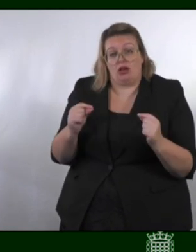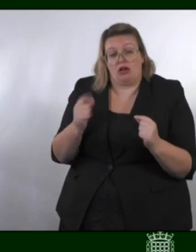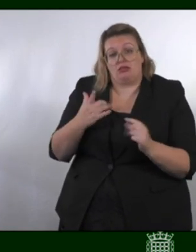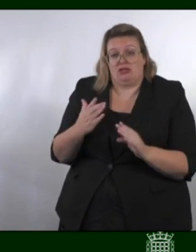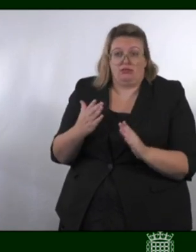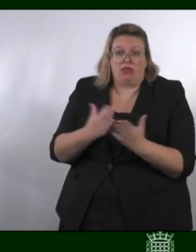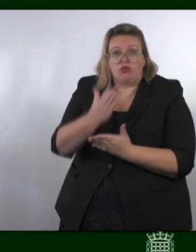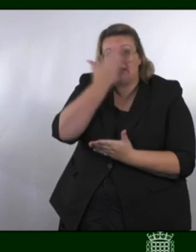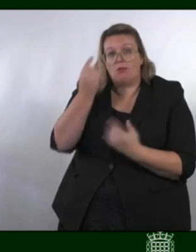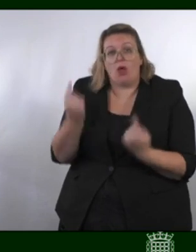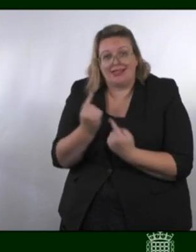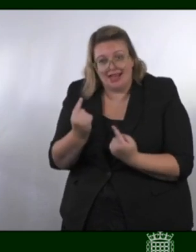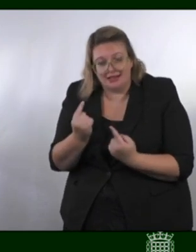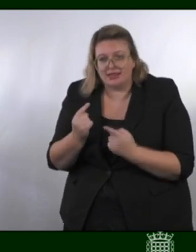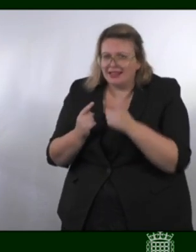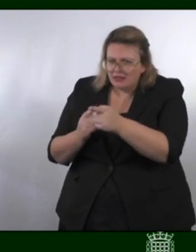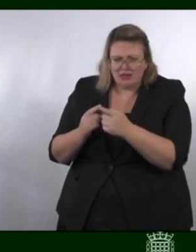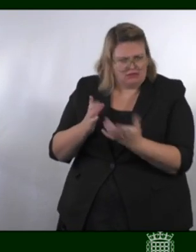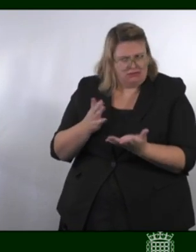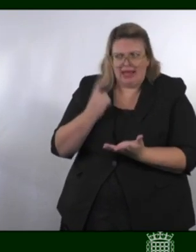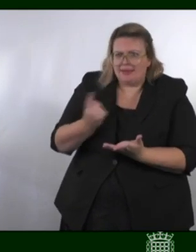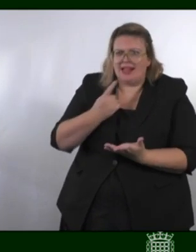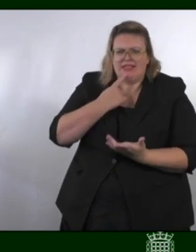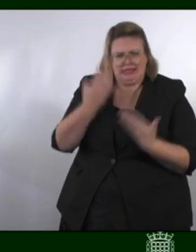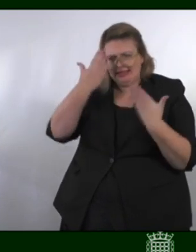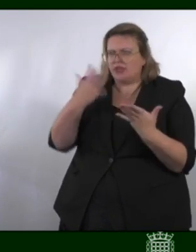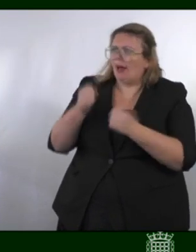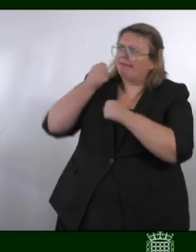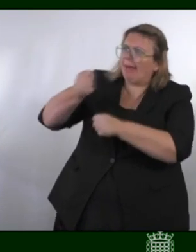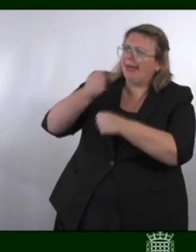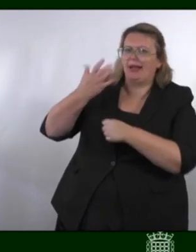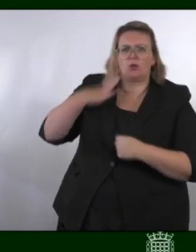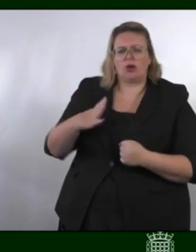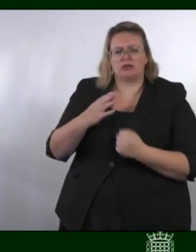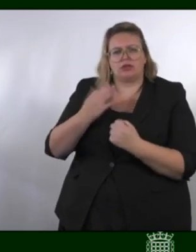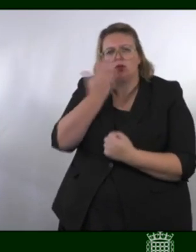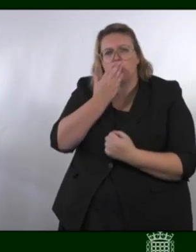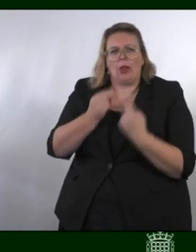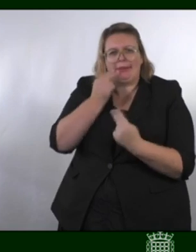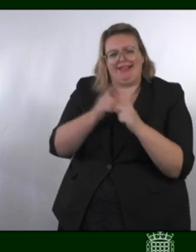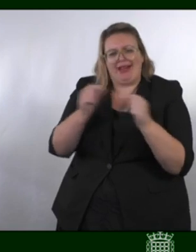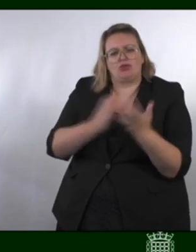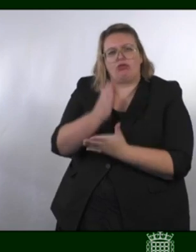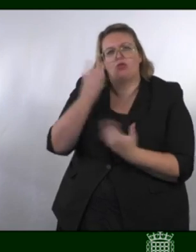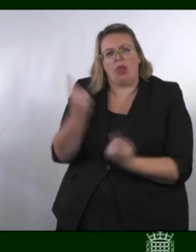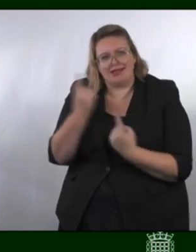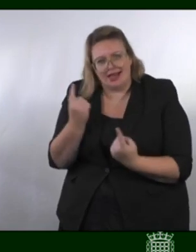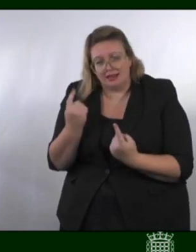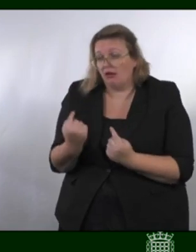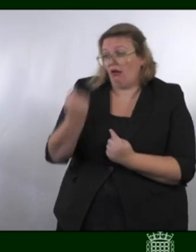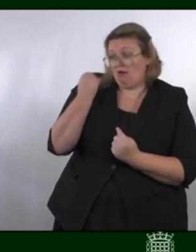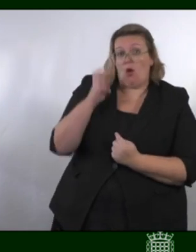beforehand, he was completely unaware of the campaign that was calling for it. Last week, Liberal Democrat Education Minister for Wales, Kirsty